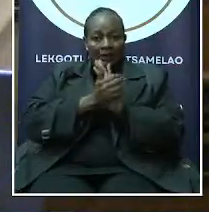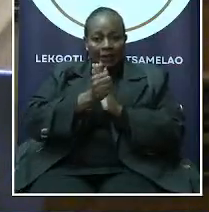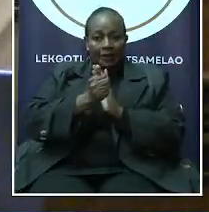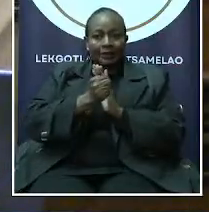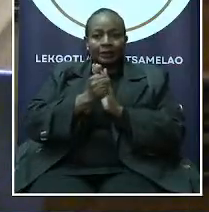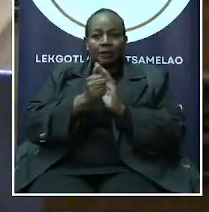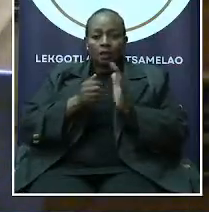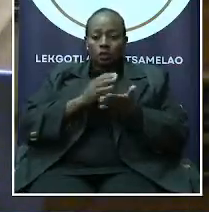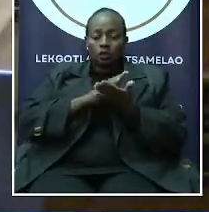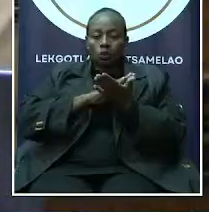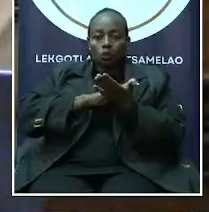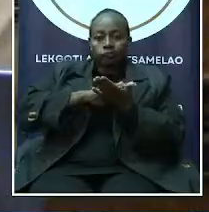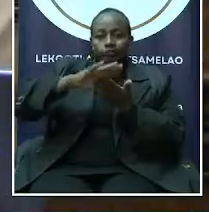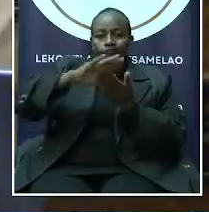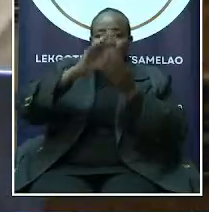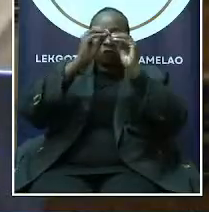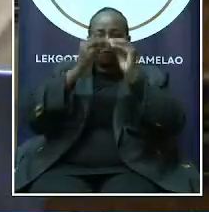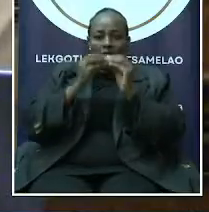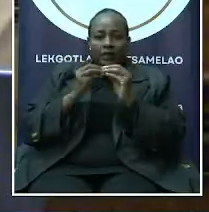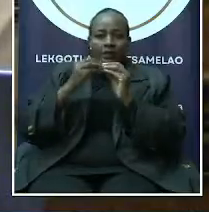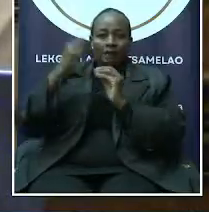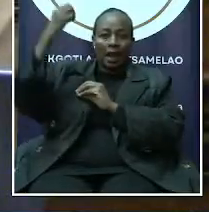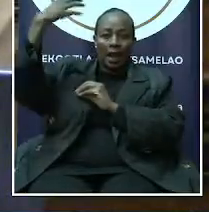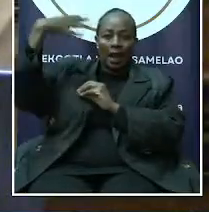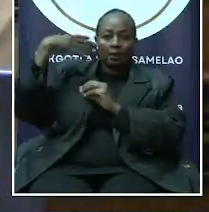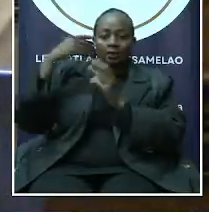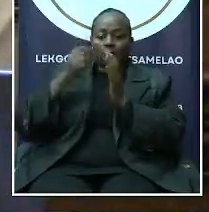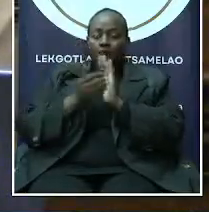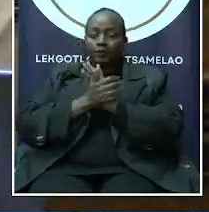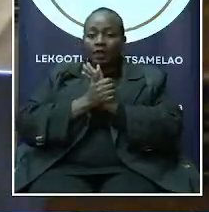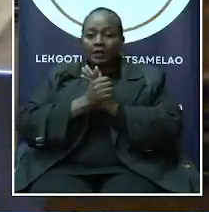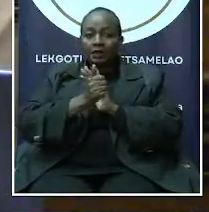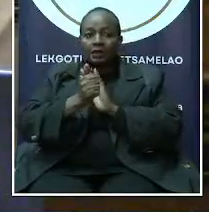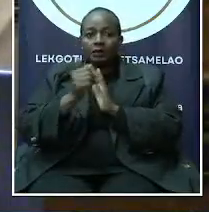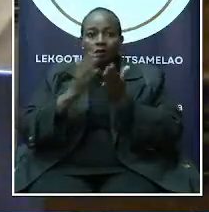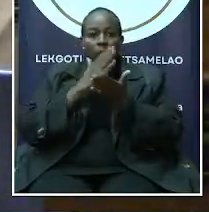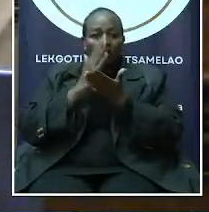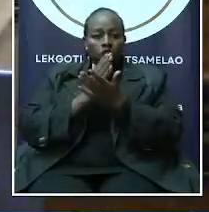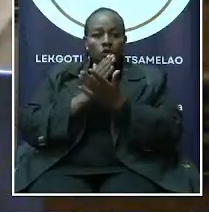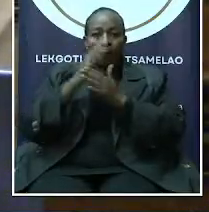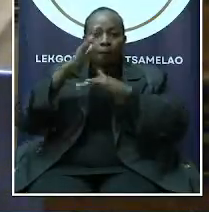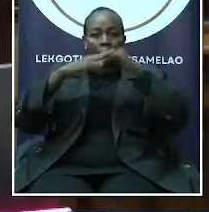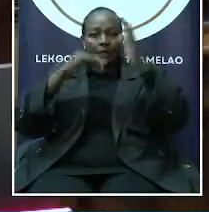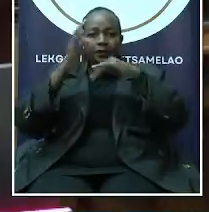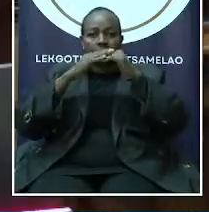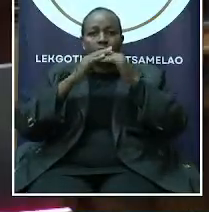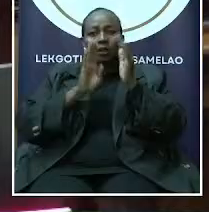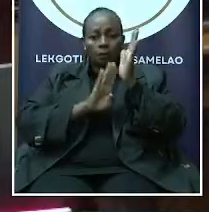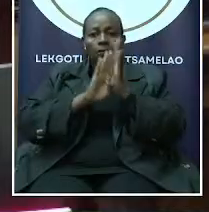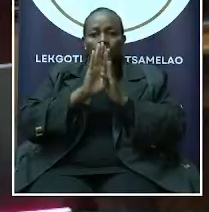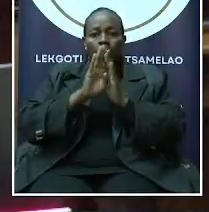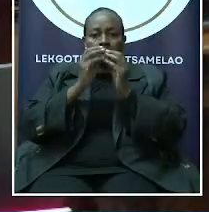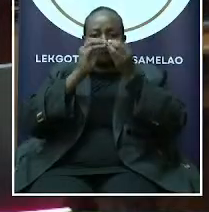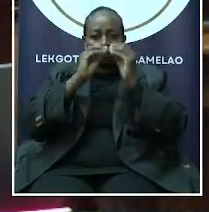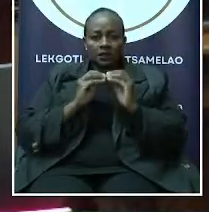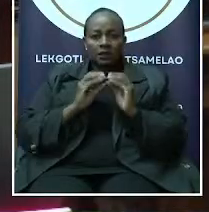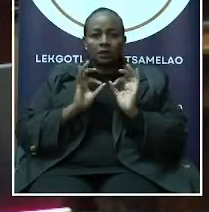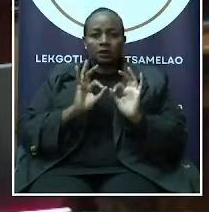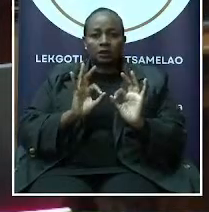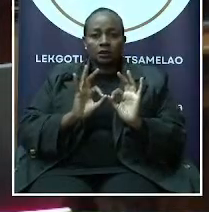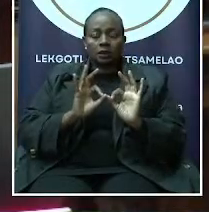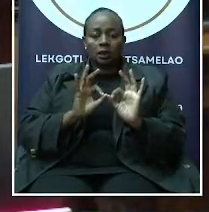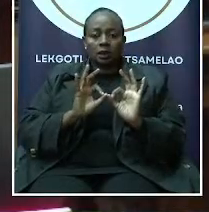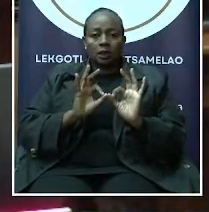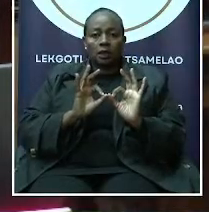they get skills to fix lights, that they get skills to ensure that there's overall infrastructure improvement. And in that way,